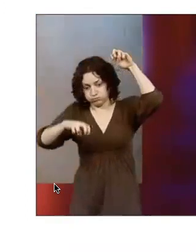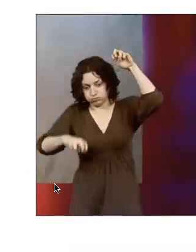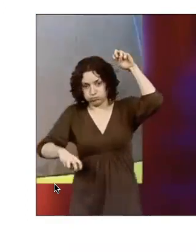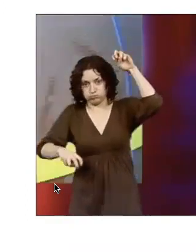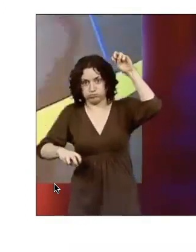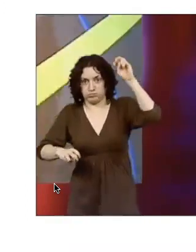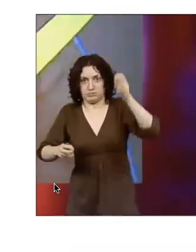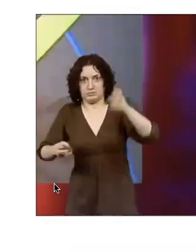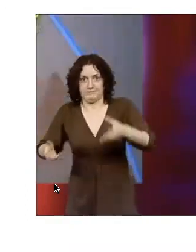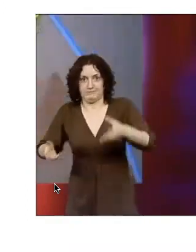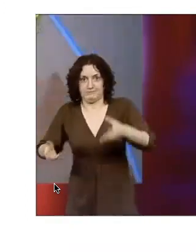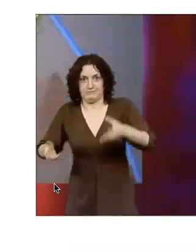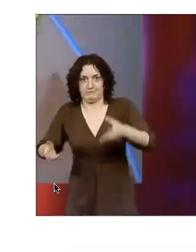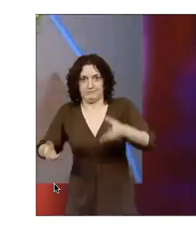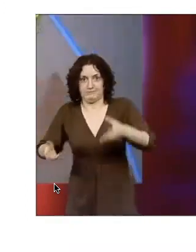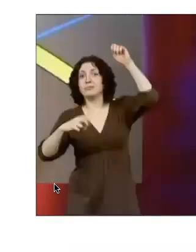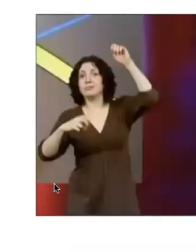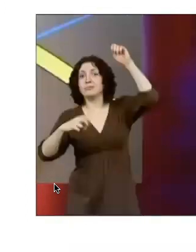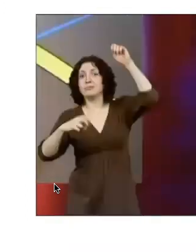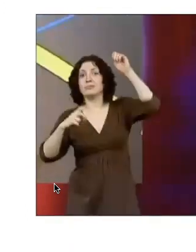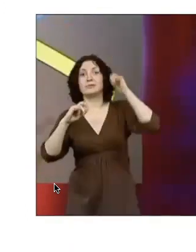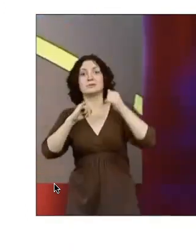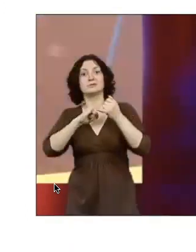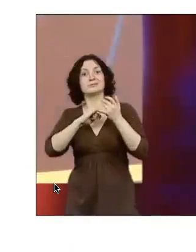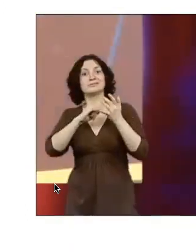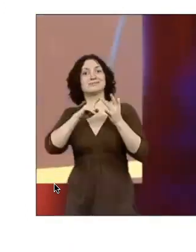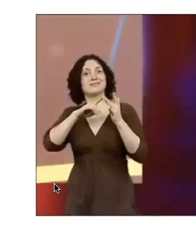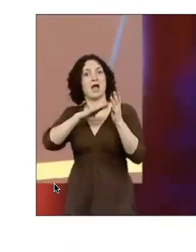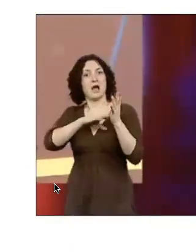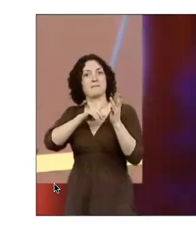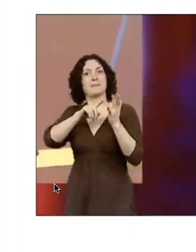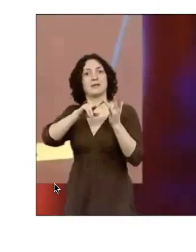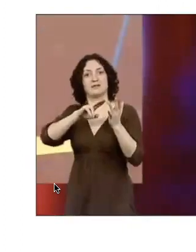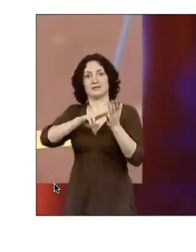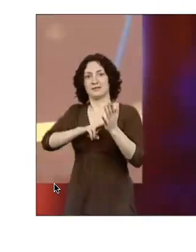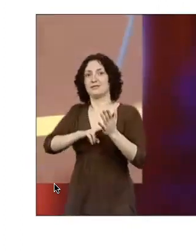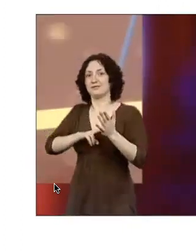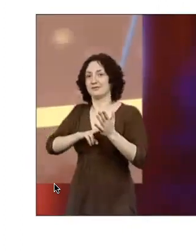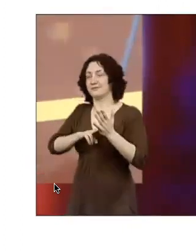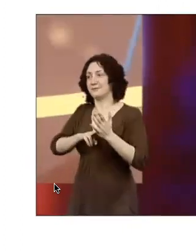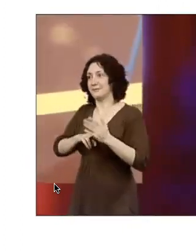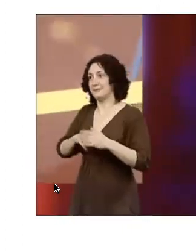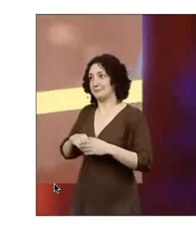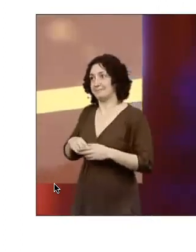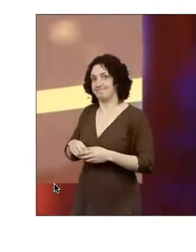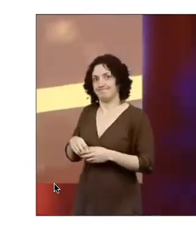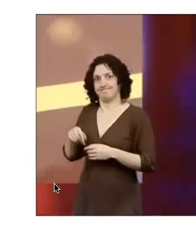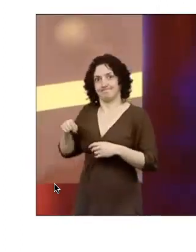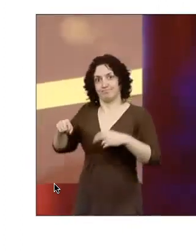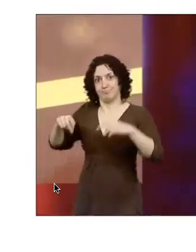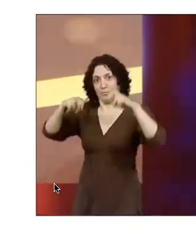So essentially, you're missing out on a training sample. So after pseudo labeling, we can even get new training